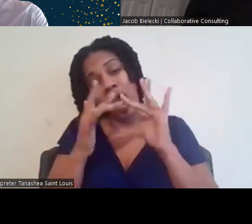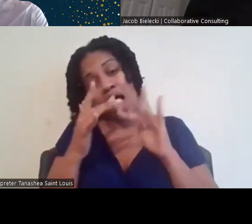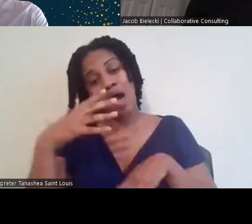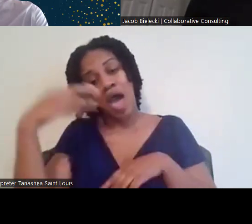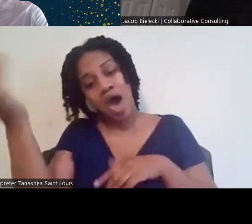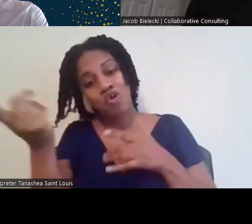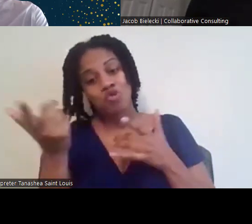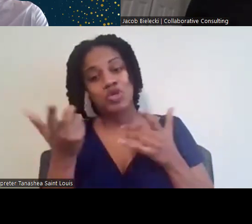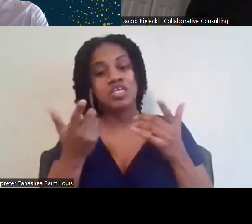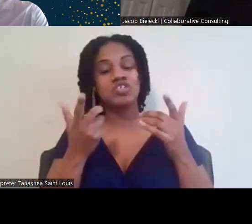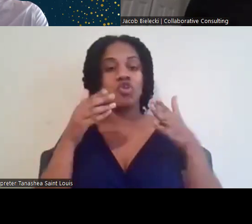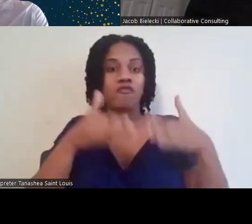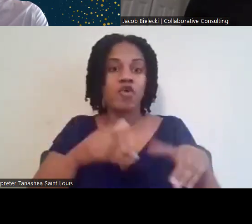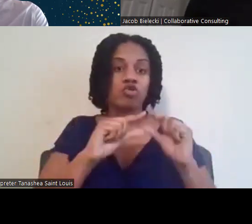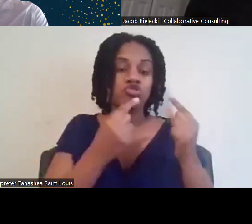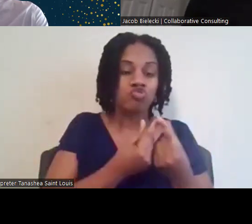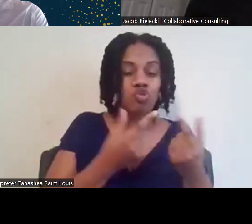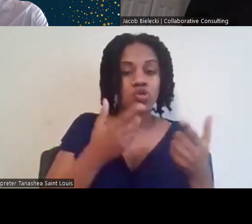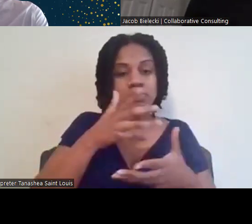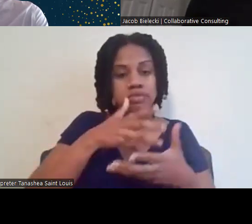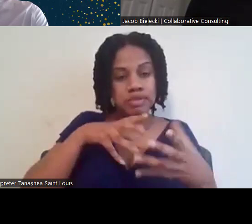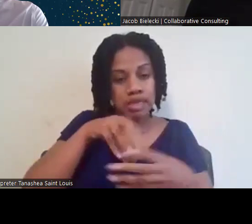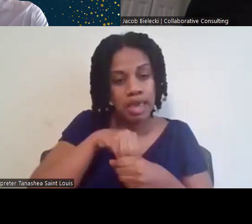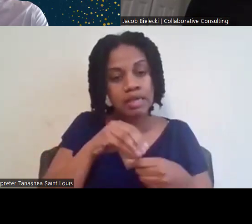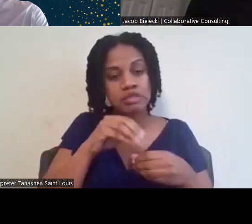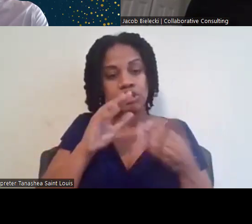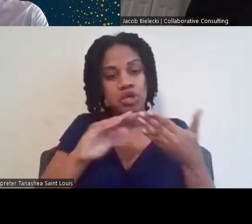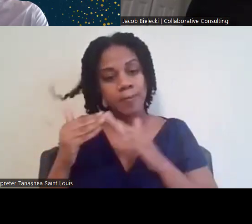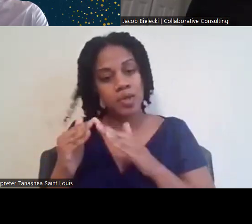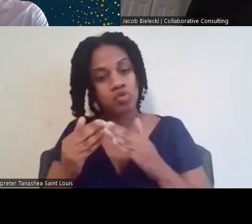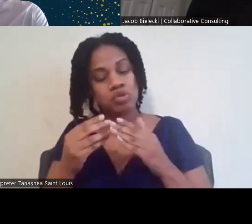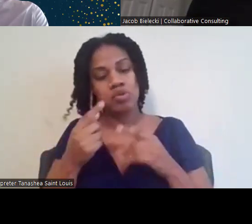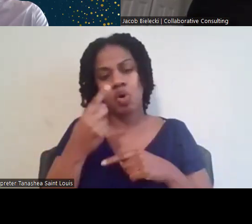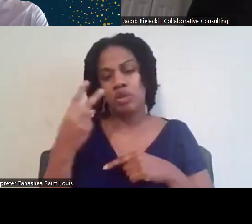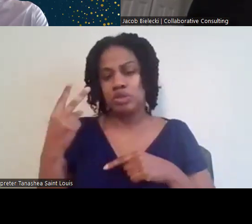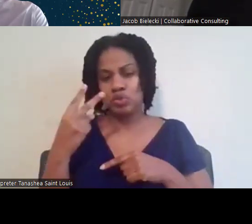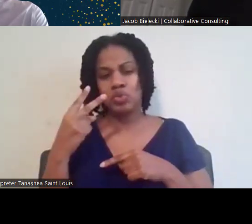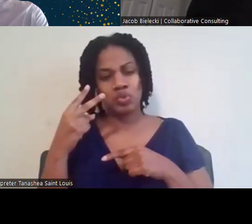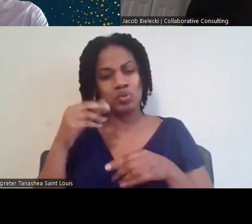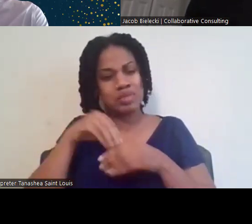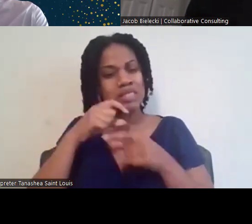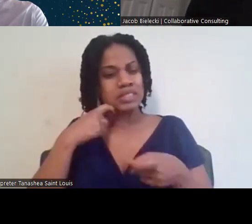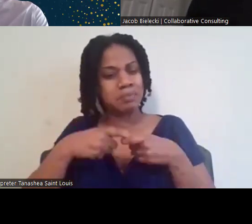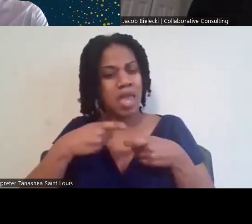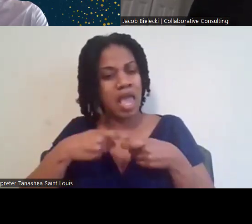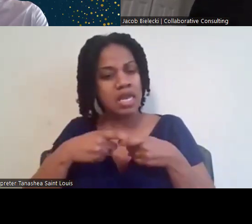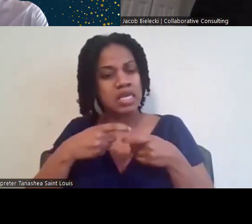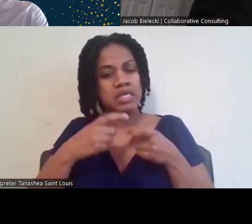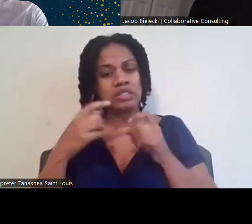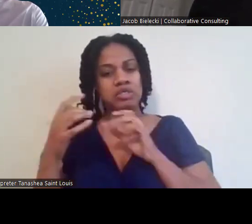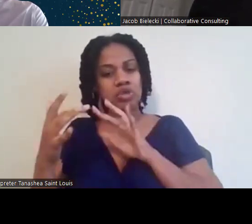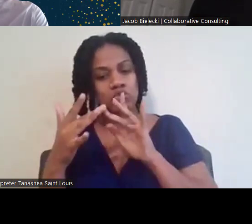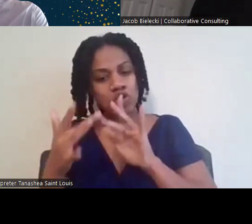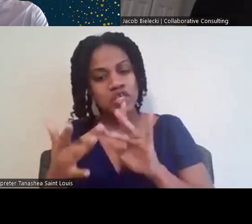to really engage with the community? And we did we did a couple of the focus groups in Spanish so that we can reach also monolingual,